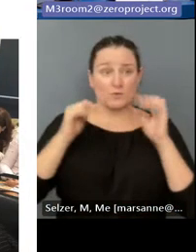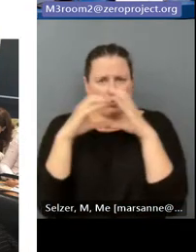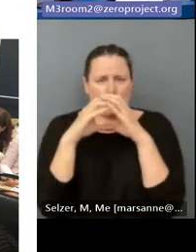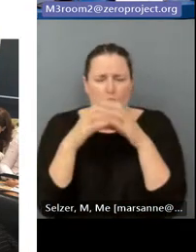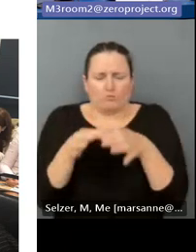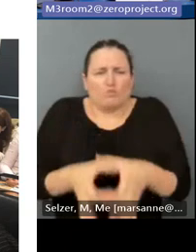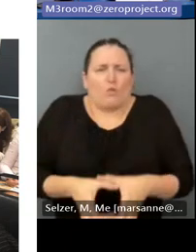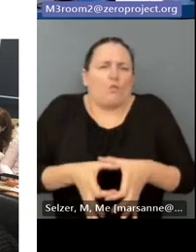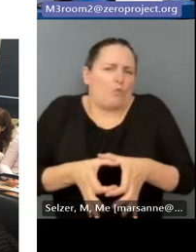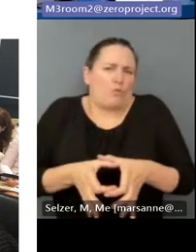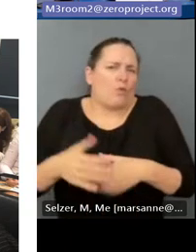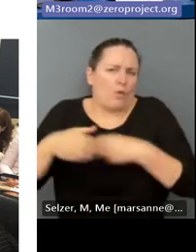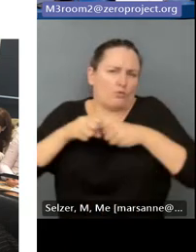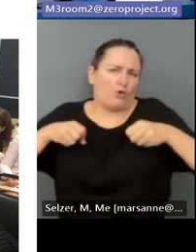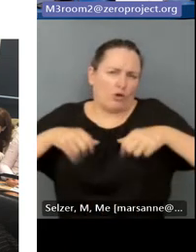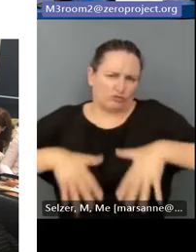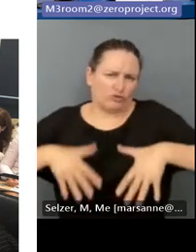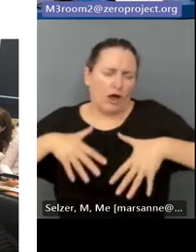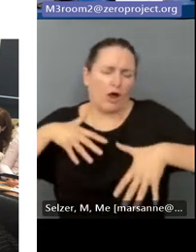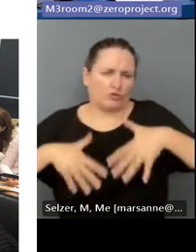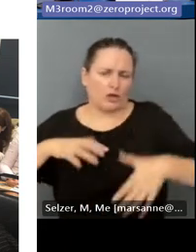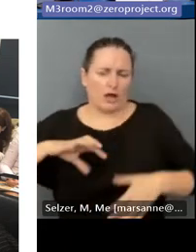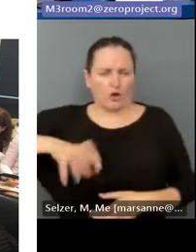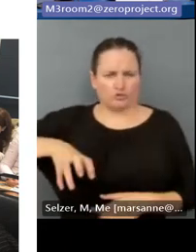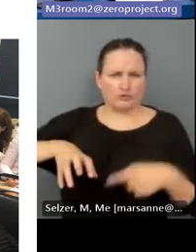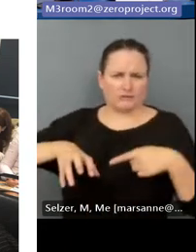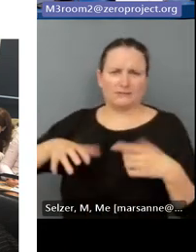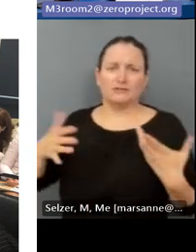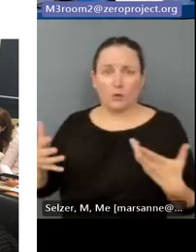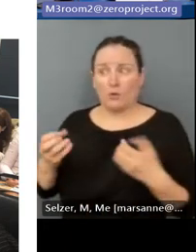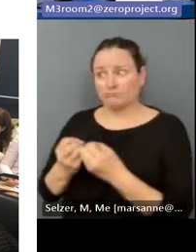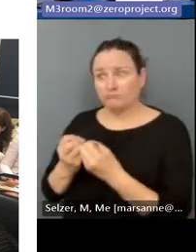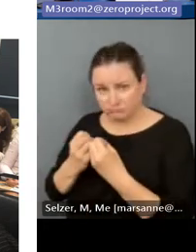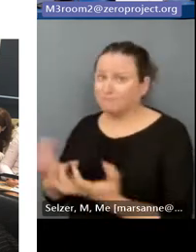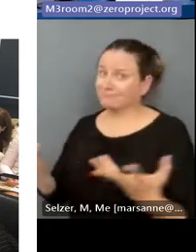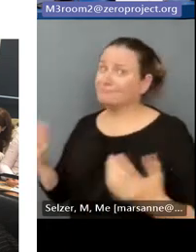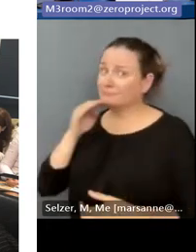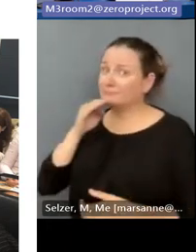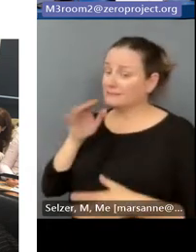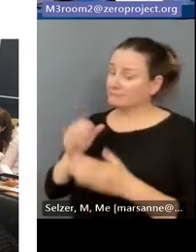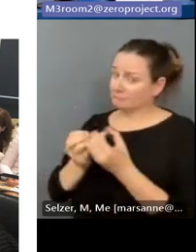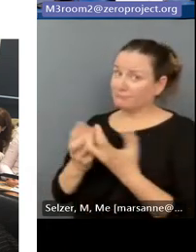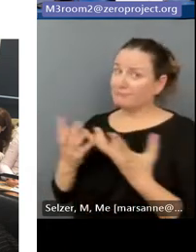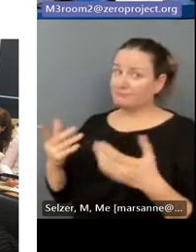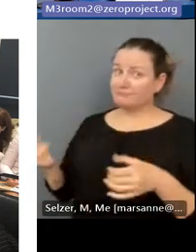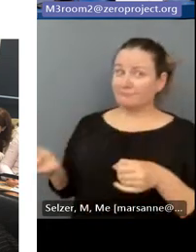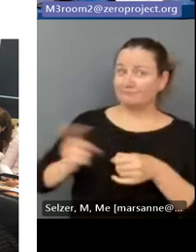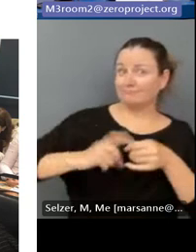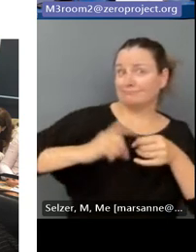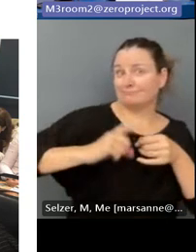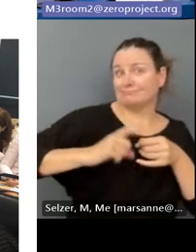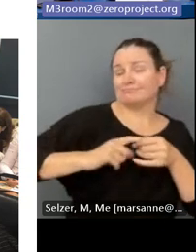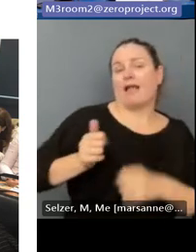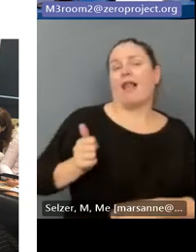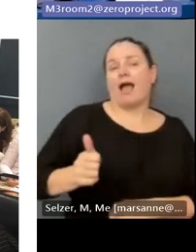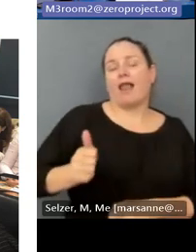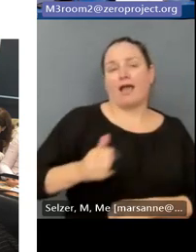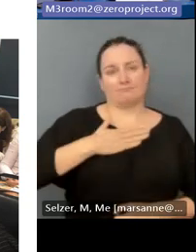Now, thankfully, the pandemic ended, and with the end of the pandemic, behaviors, activities changed,